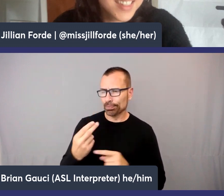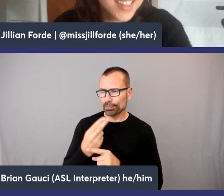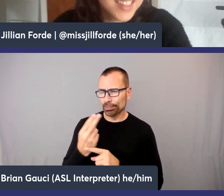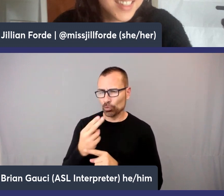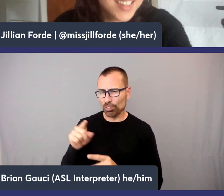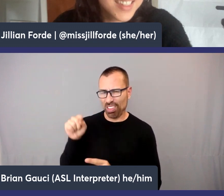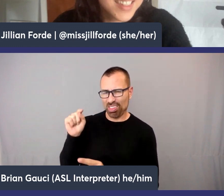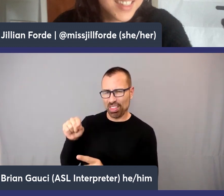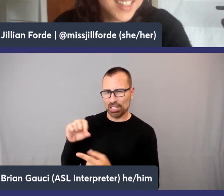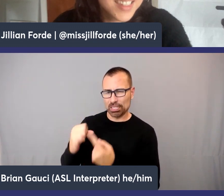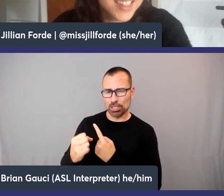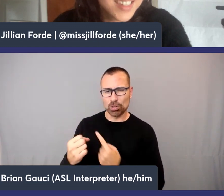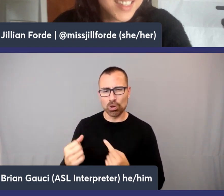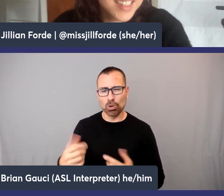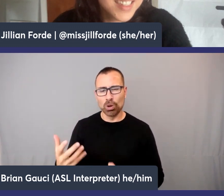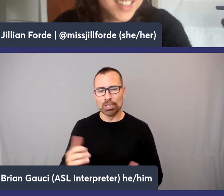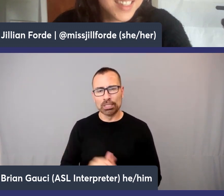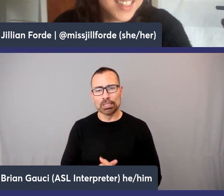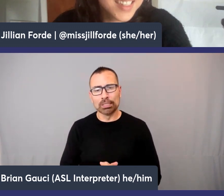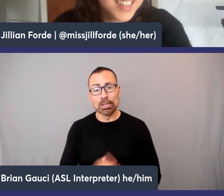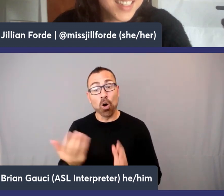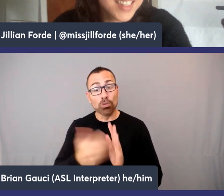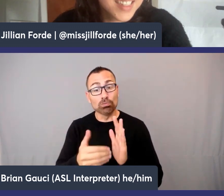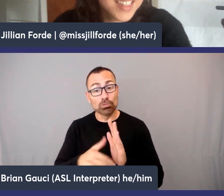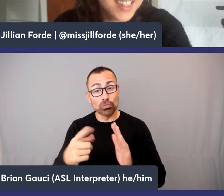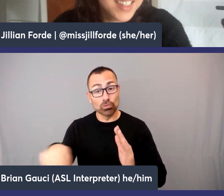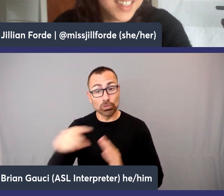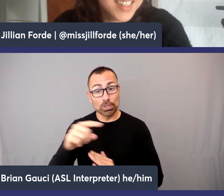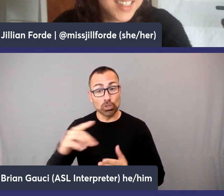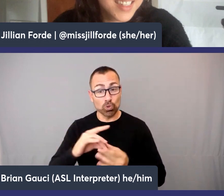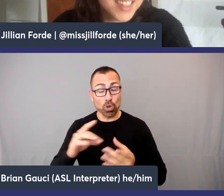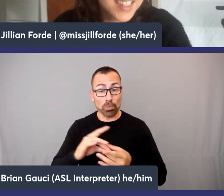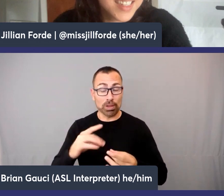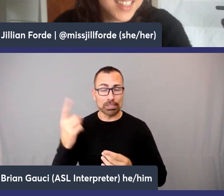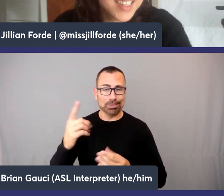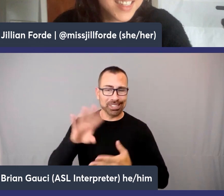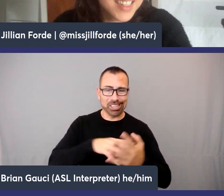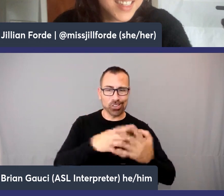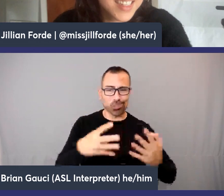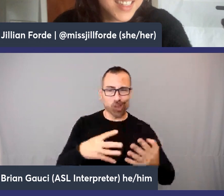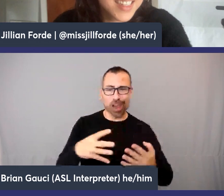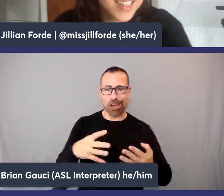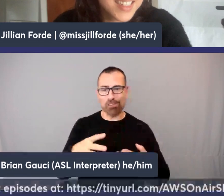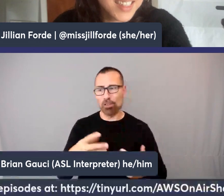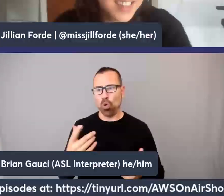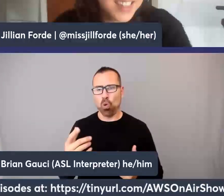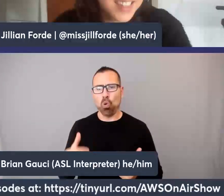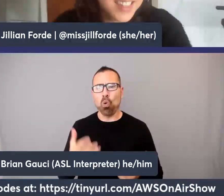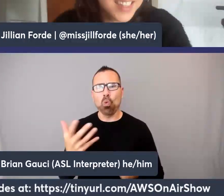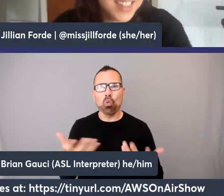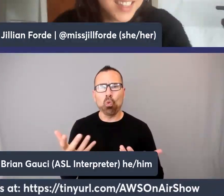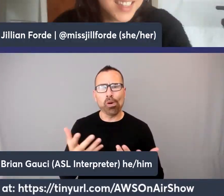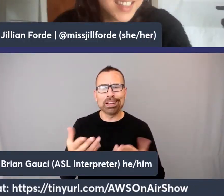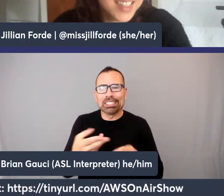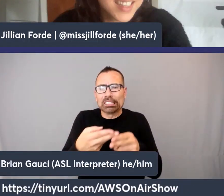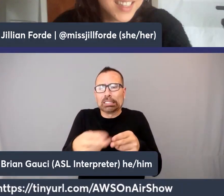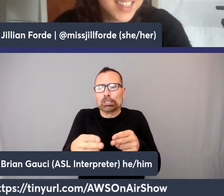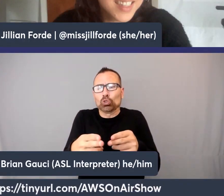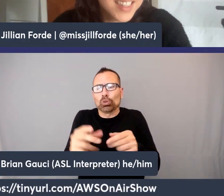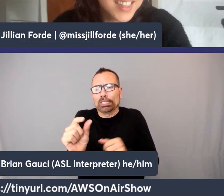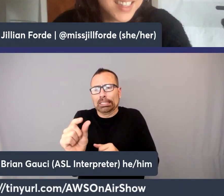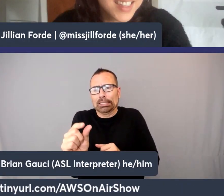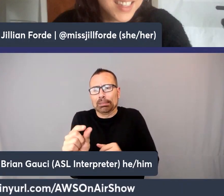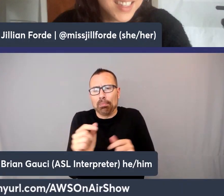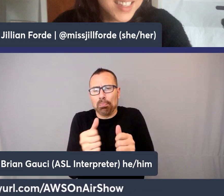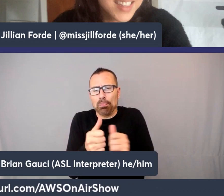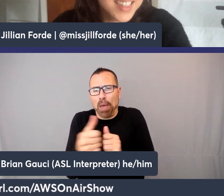actually, often you'll talk about something in graph terms as like, what is the shortest path between it? So what's the shortest set of connections between Trevor and